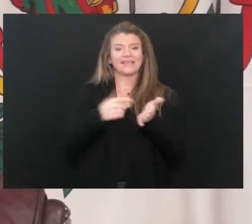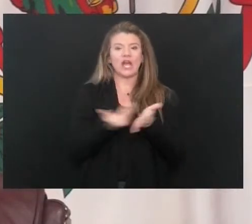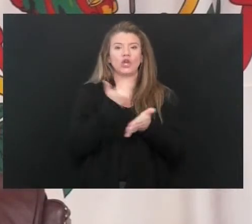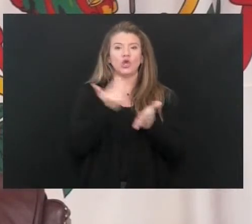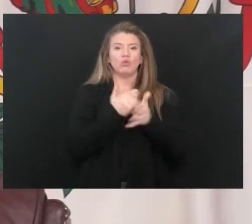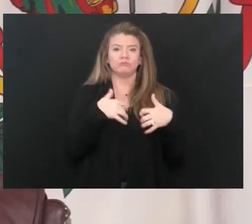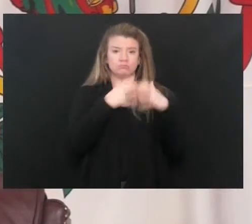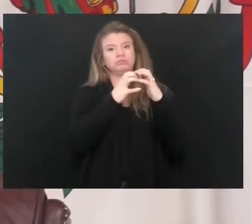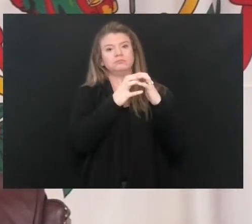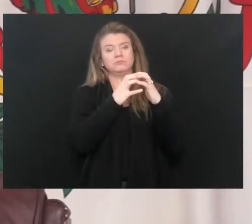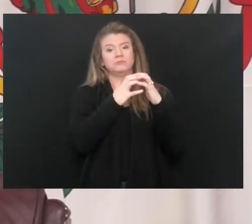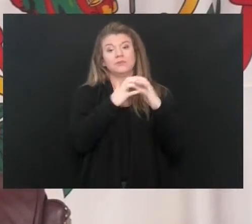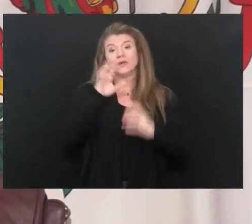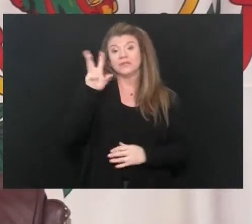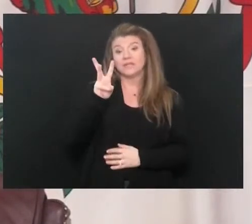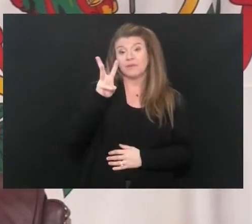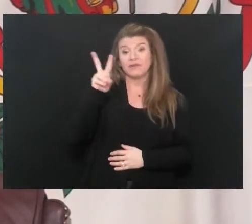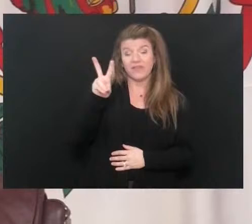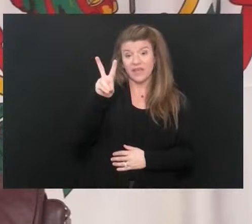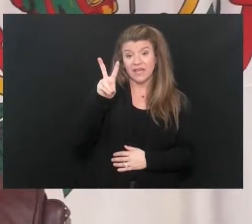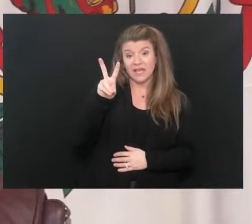initiative, the